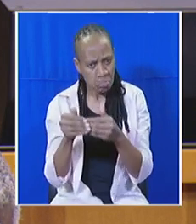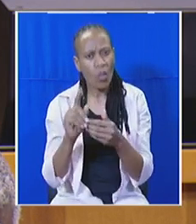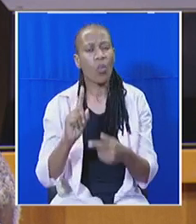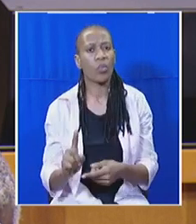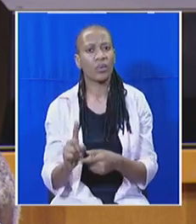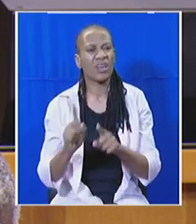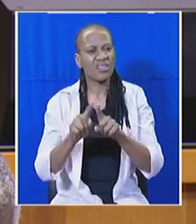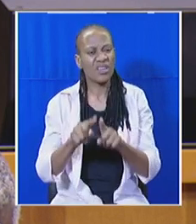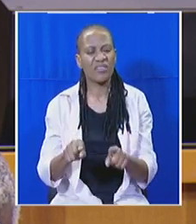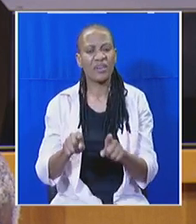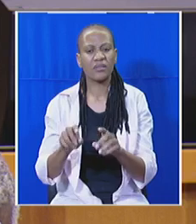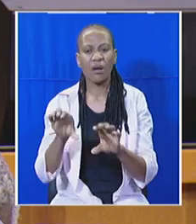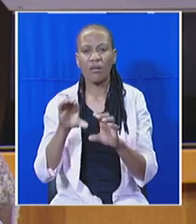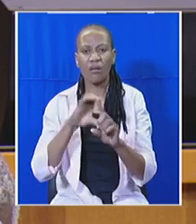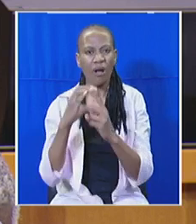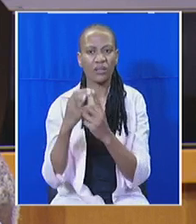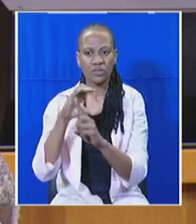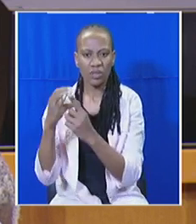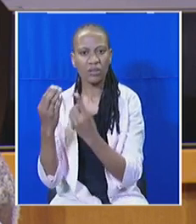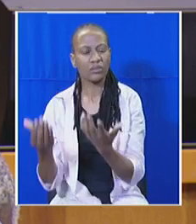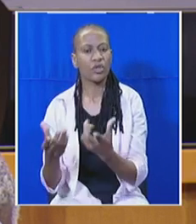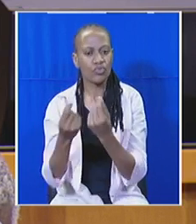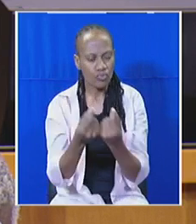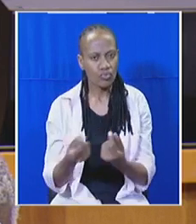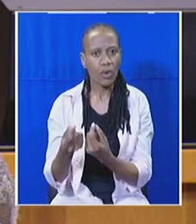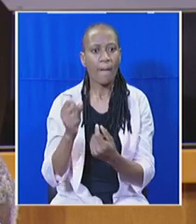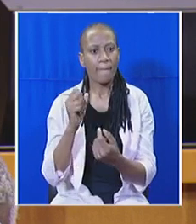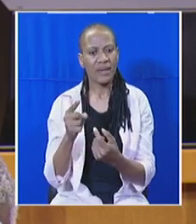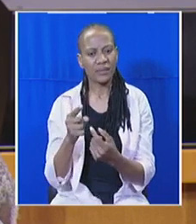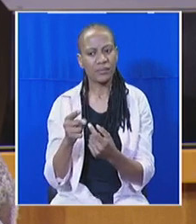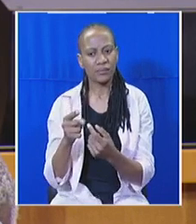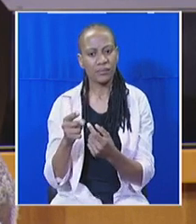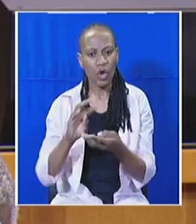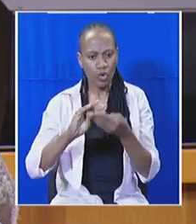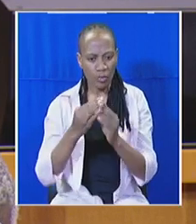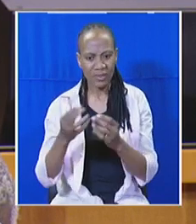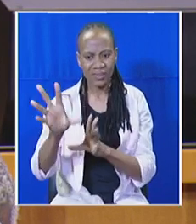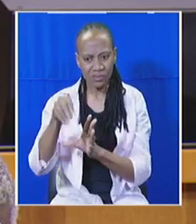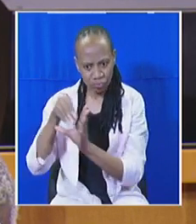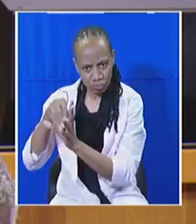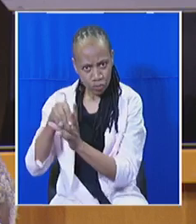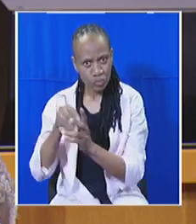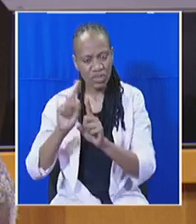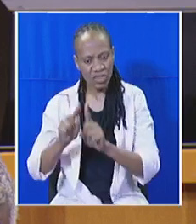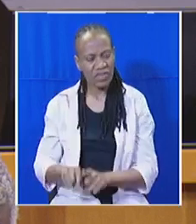practices in our traditional communities are not given a more prominent role to play within the mandate